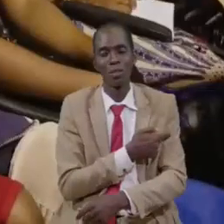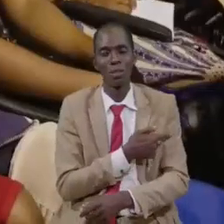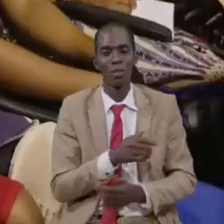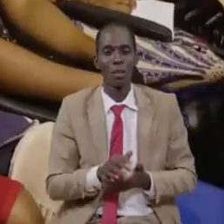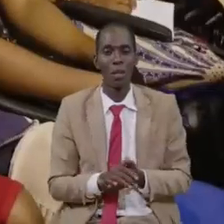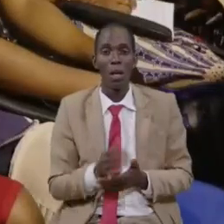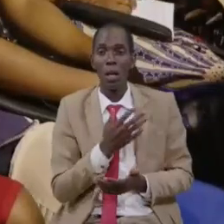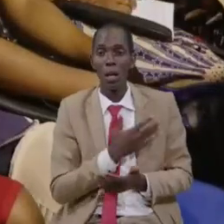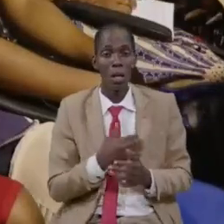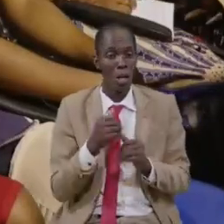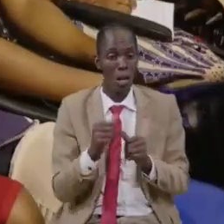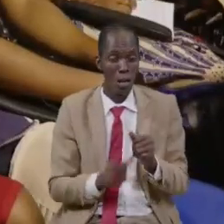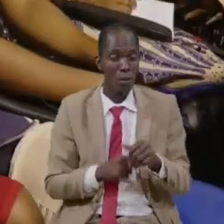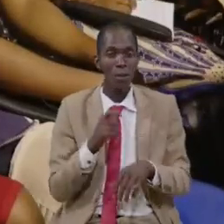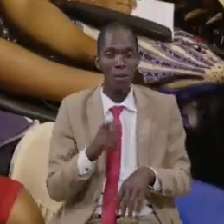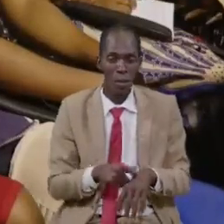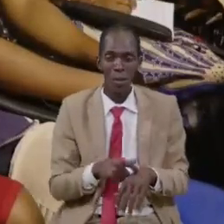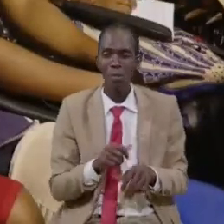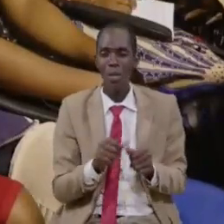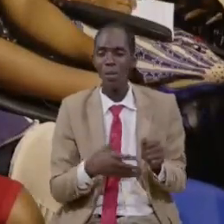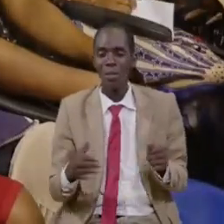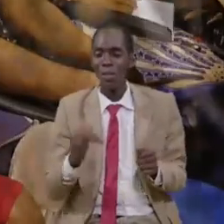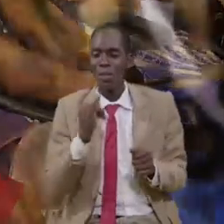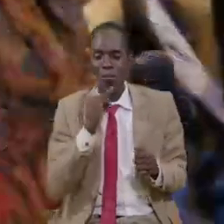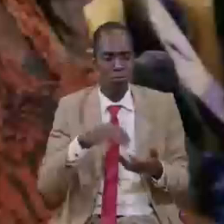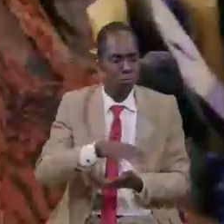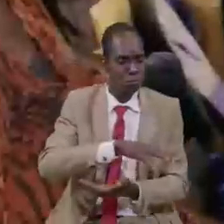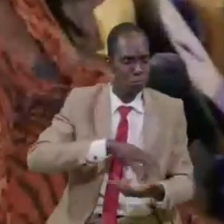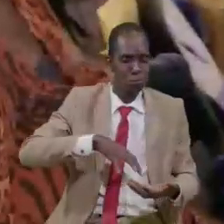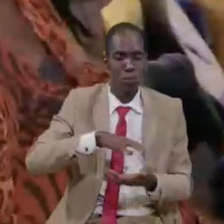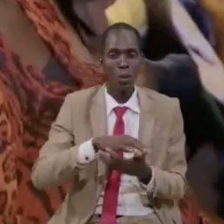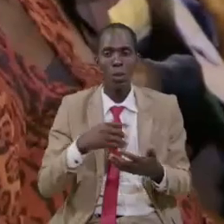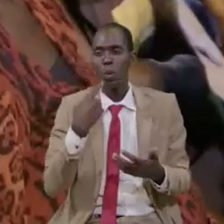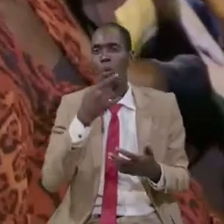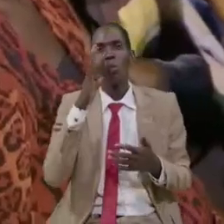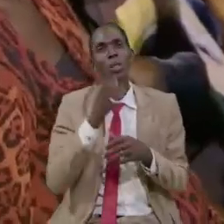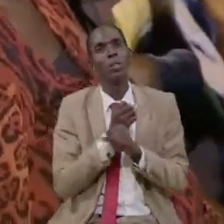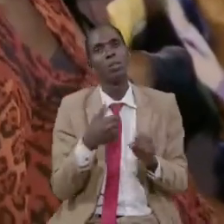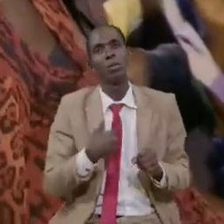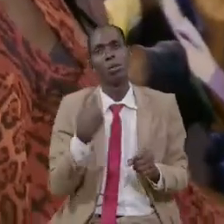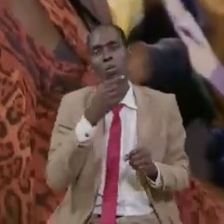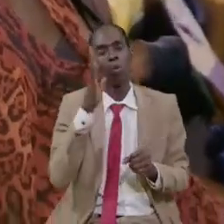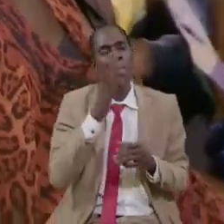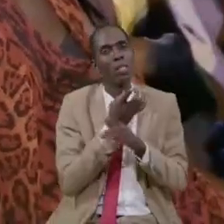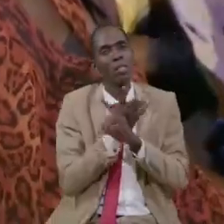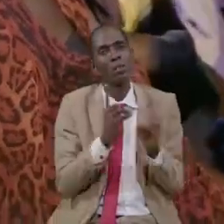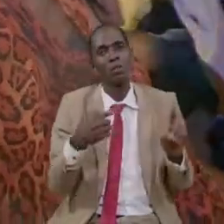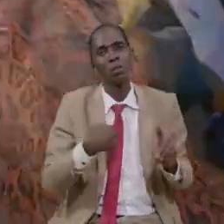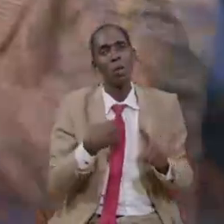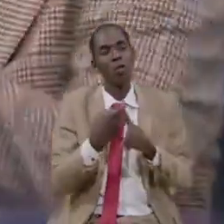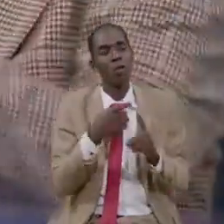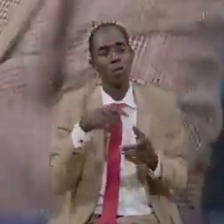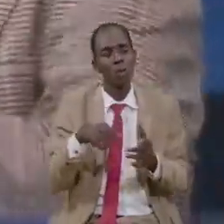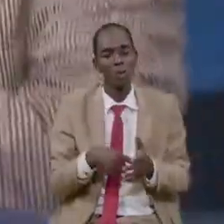is everything is compounded. Who shall save me, deliver me from this body of death?